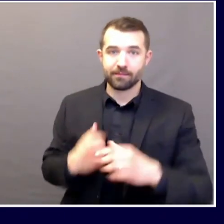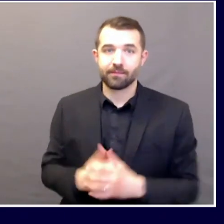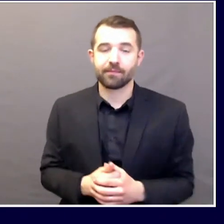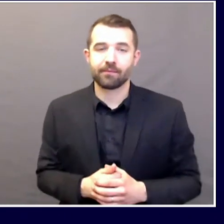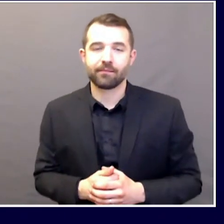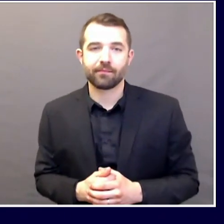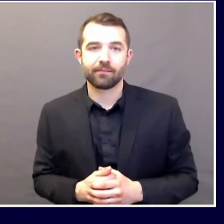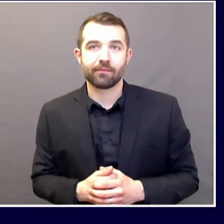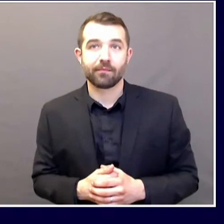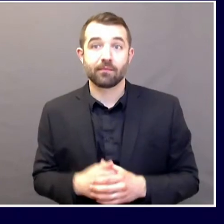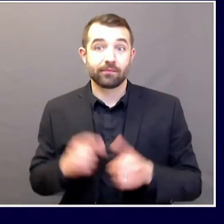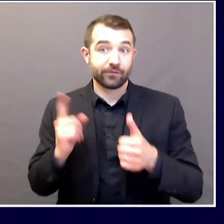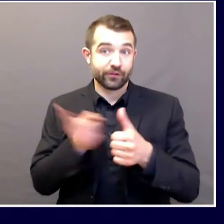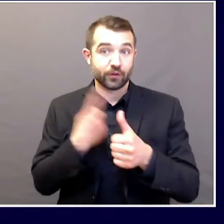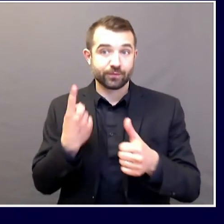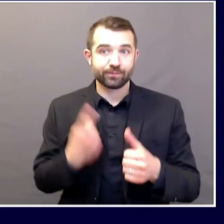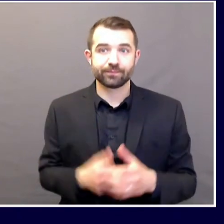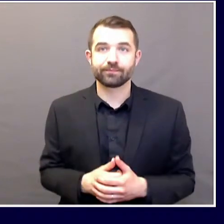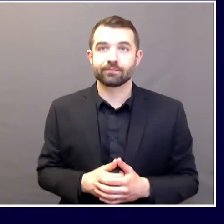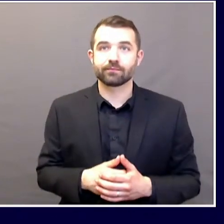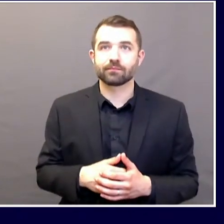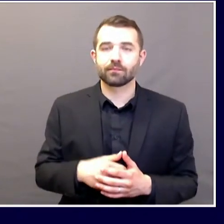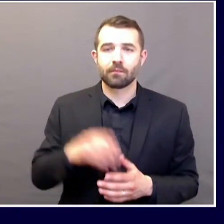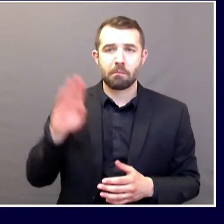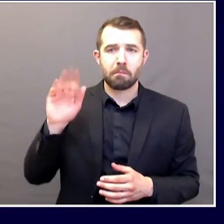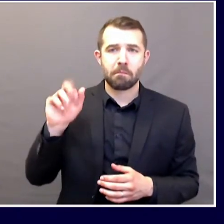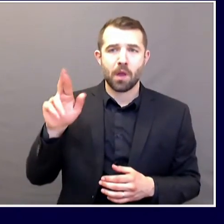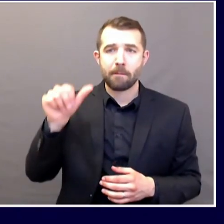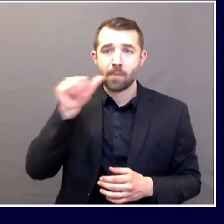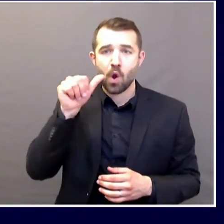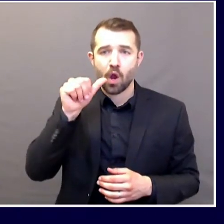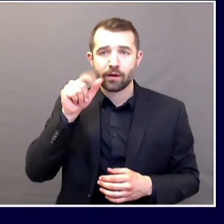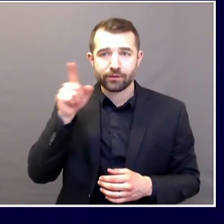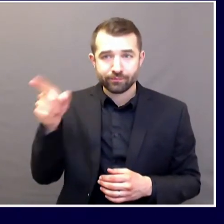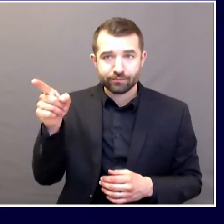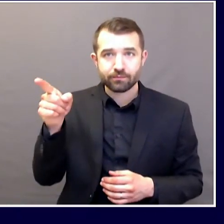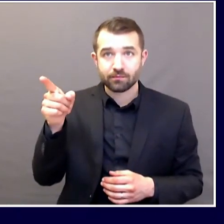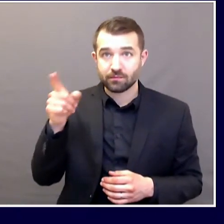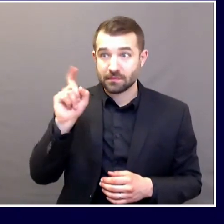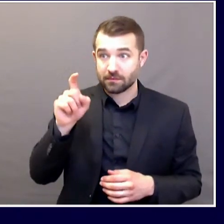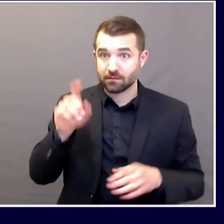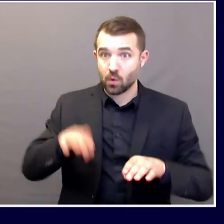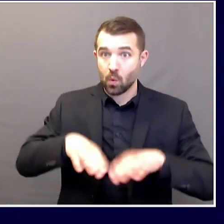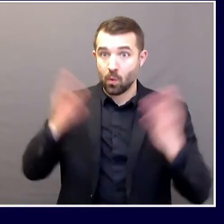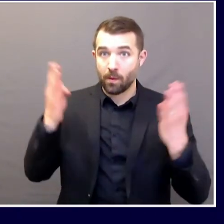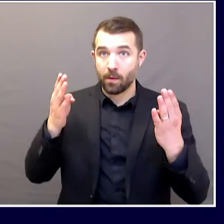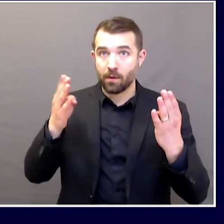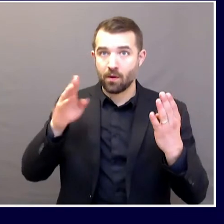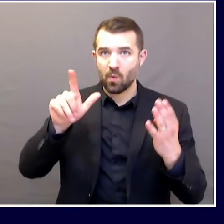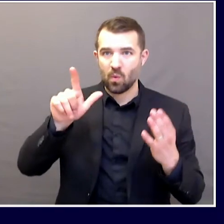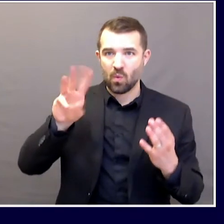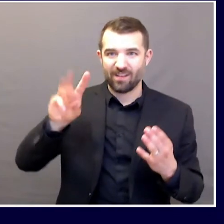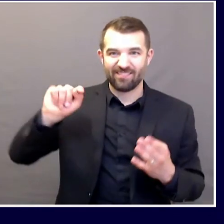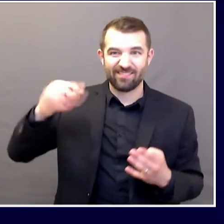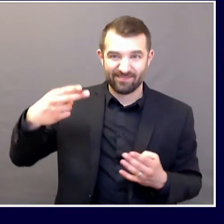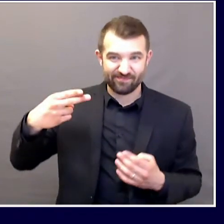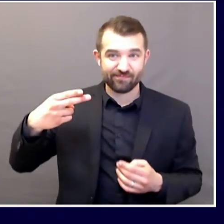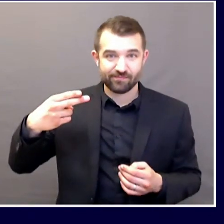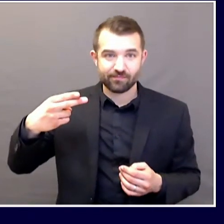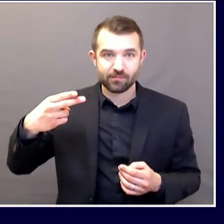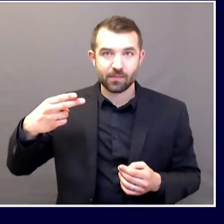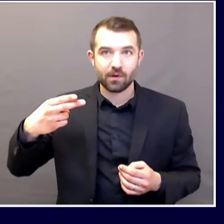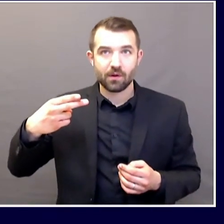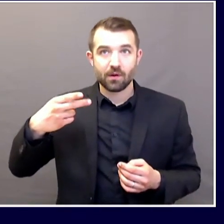about reopening bars on the 26th, given that we've repeatedly heard that they're a very high-risk